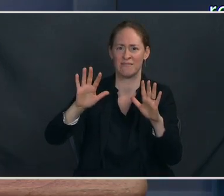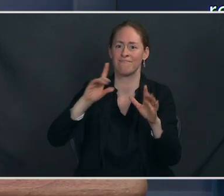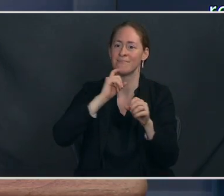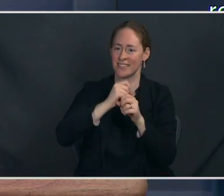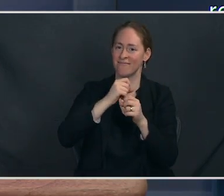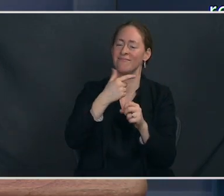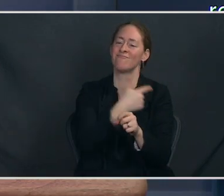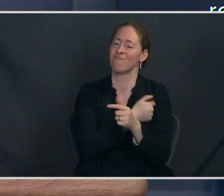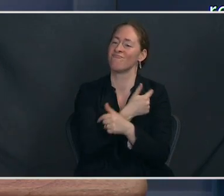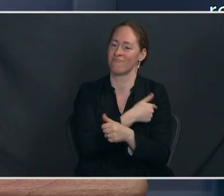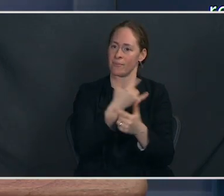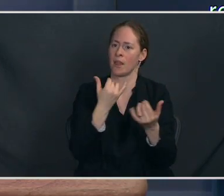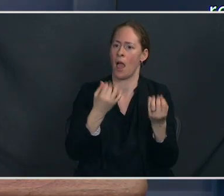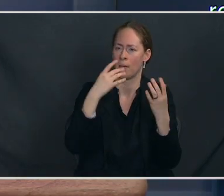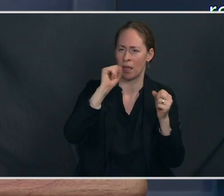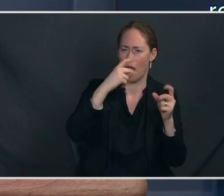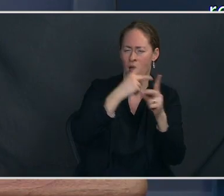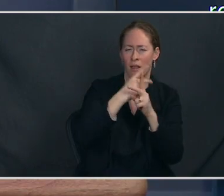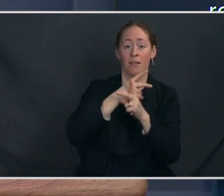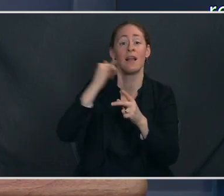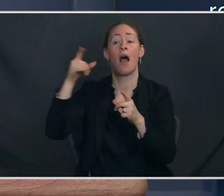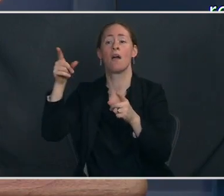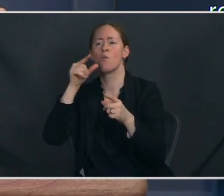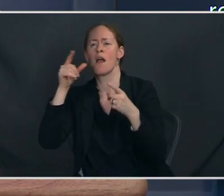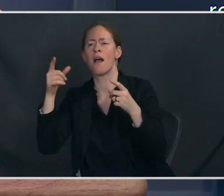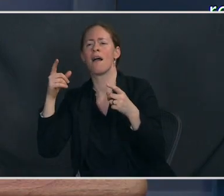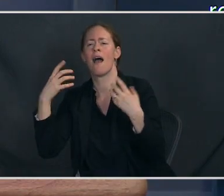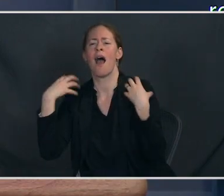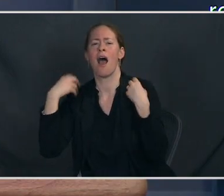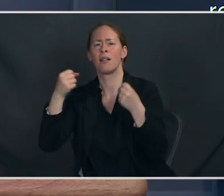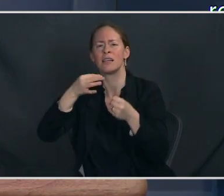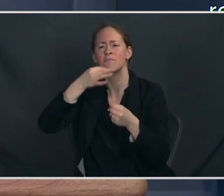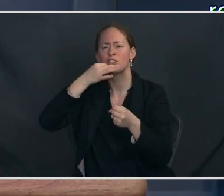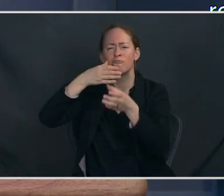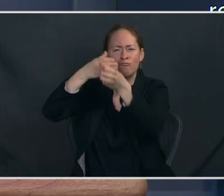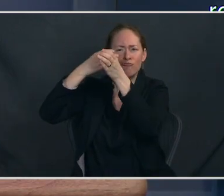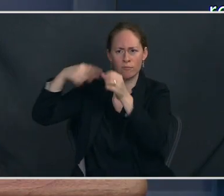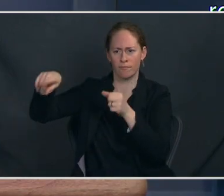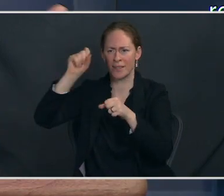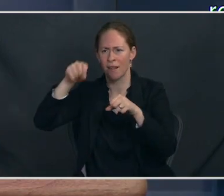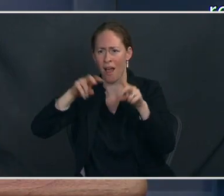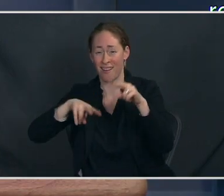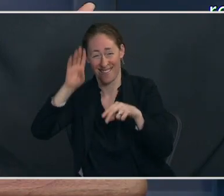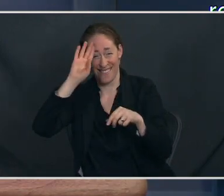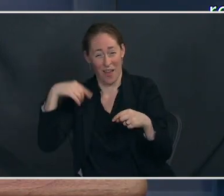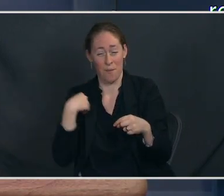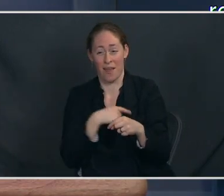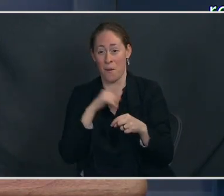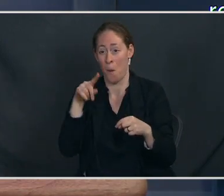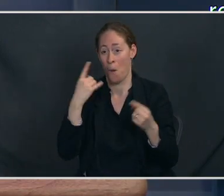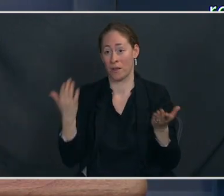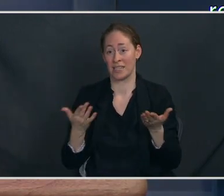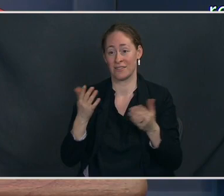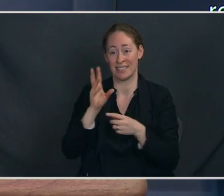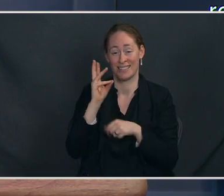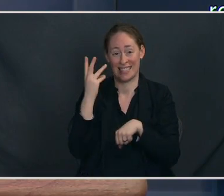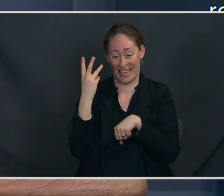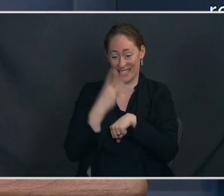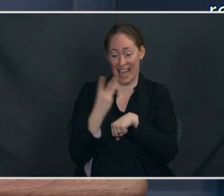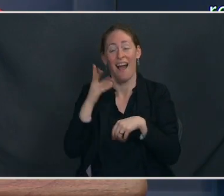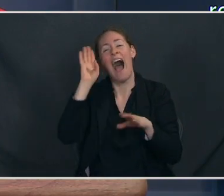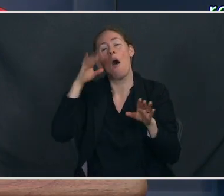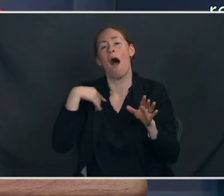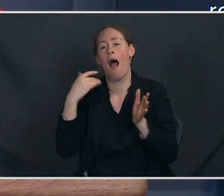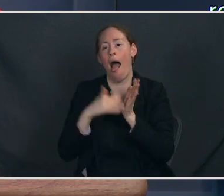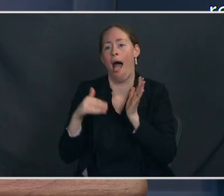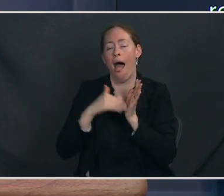health experts have been conveying, is that we've been here for now 6 days. I'll at a certain point stop saying that, but less than a week is not that long a period of time.